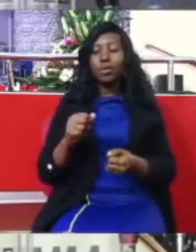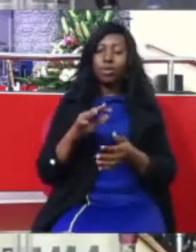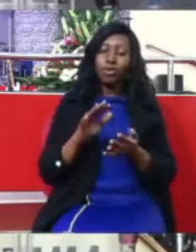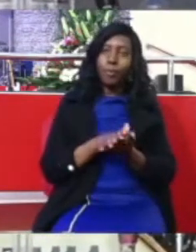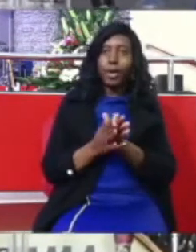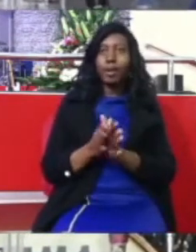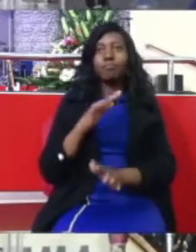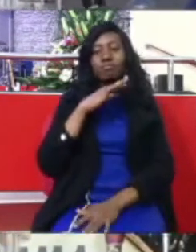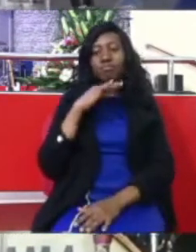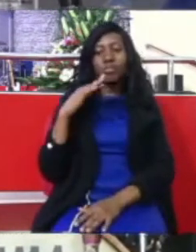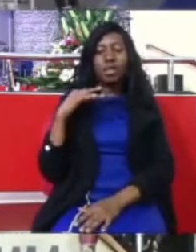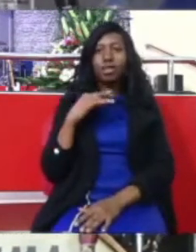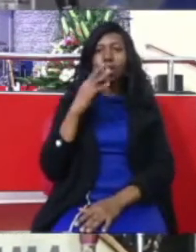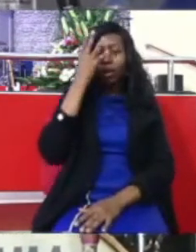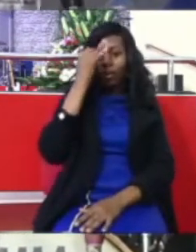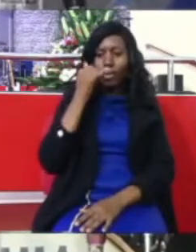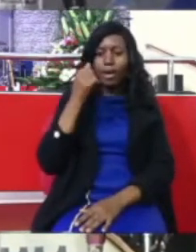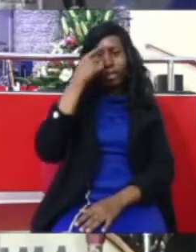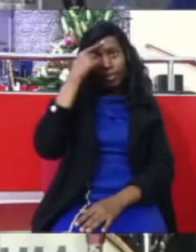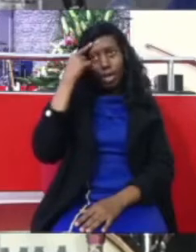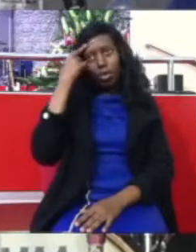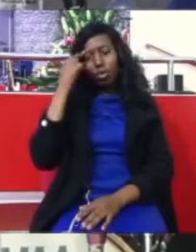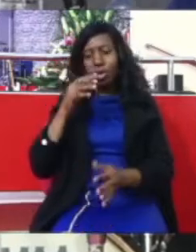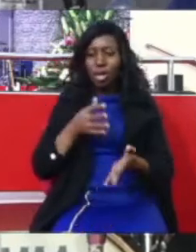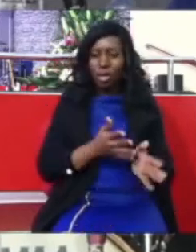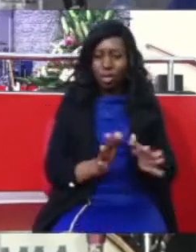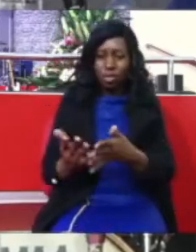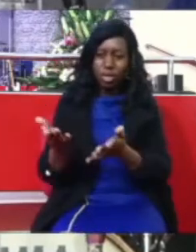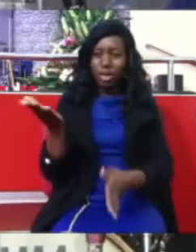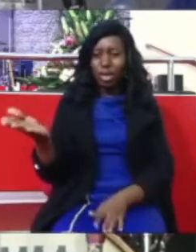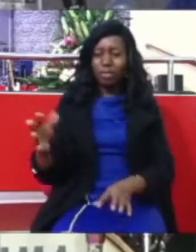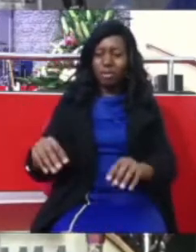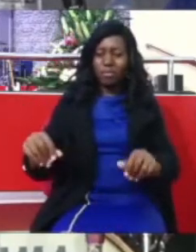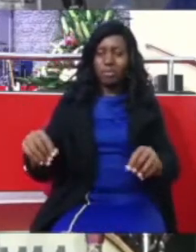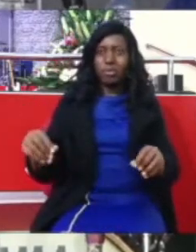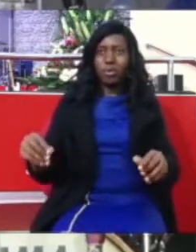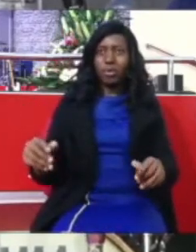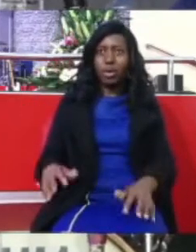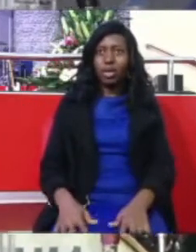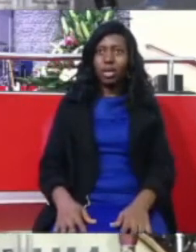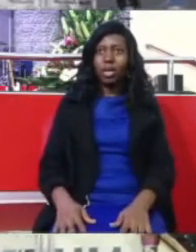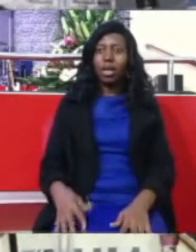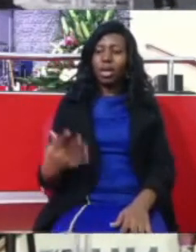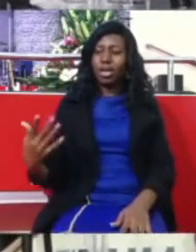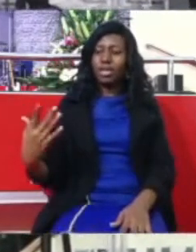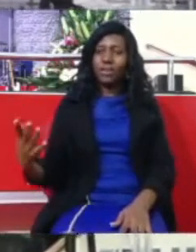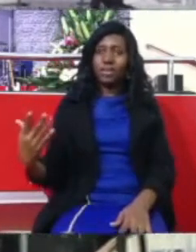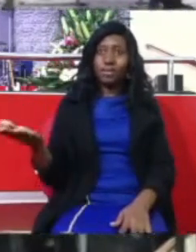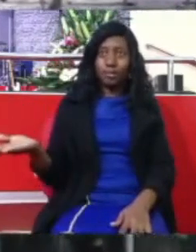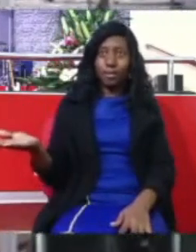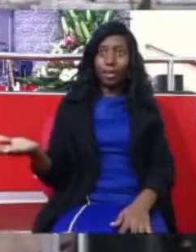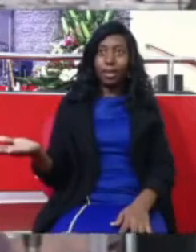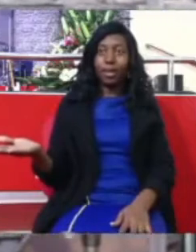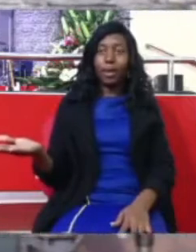leaves, only has some sand. There's not much at the beach, especially for those of us